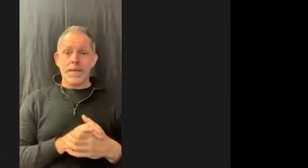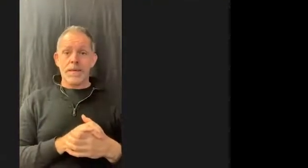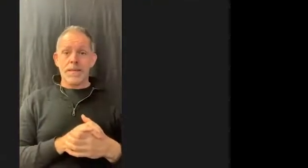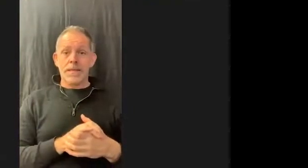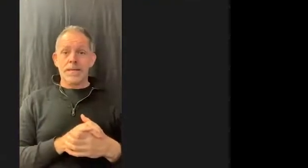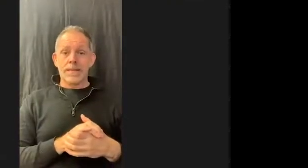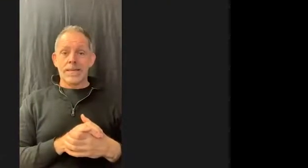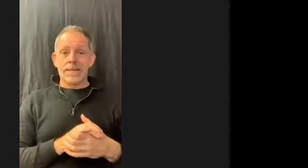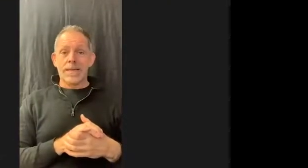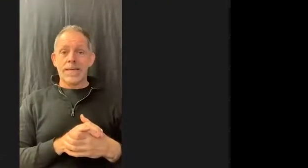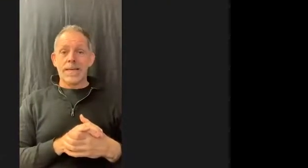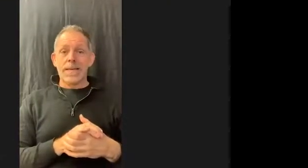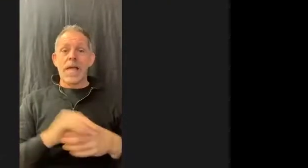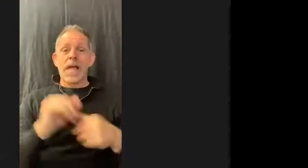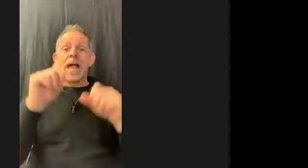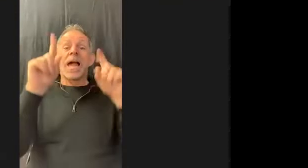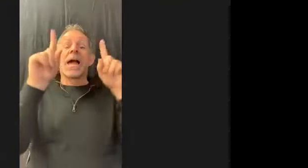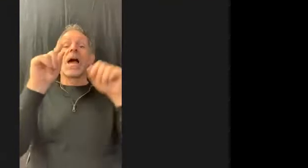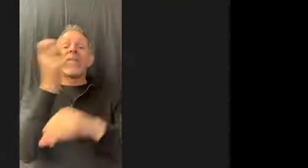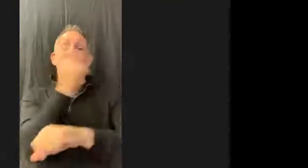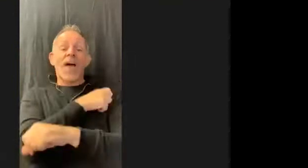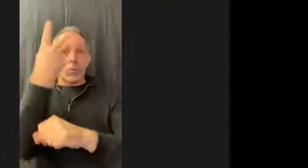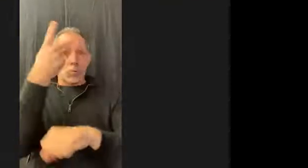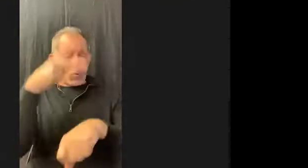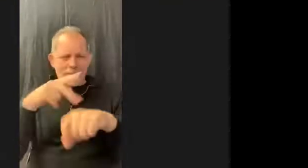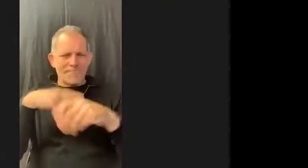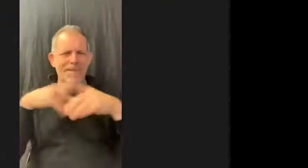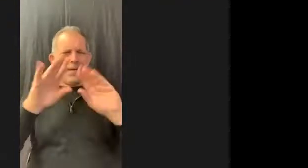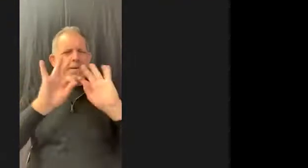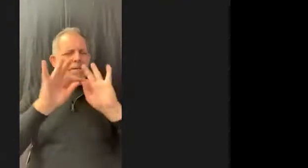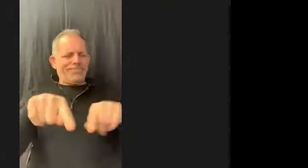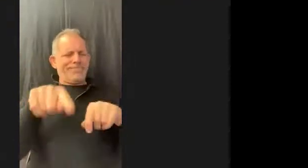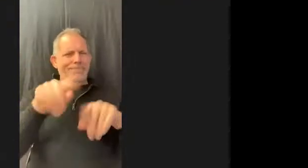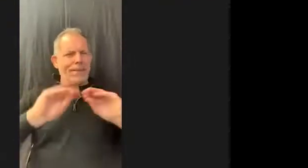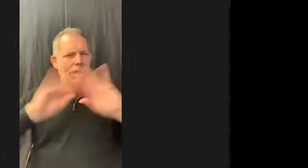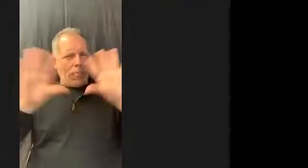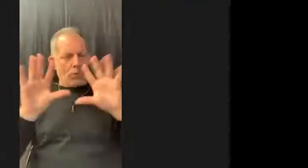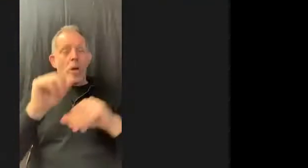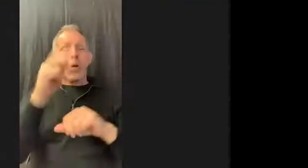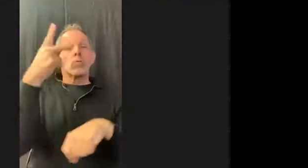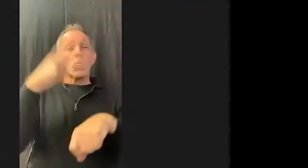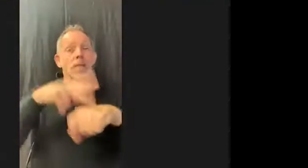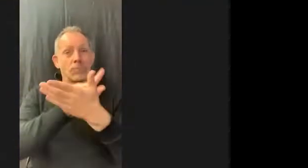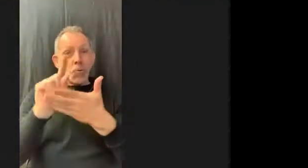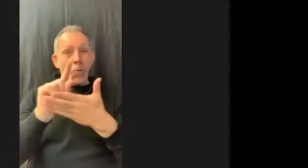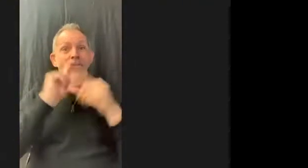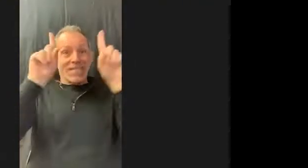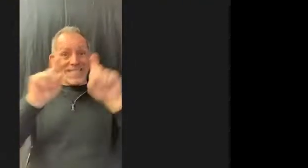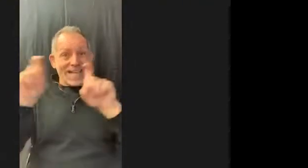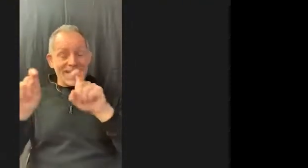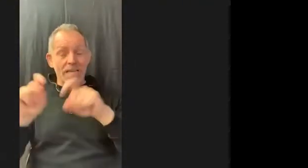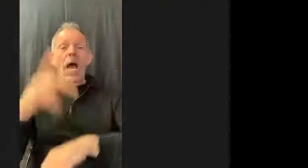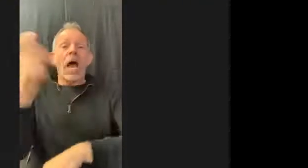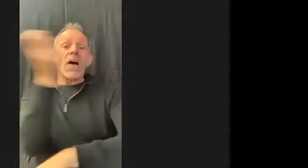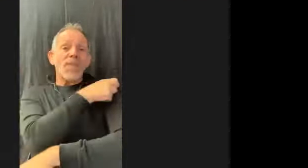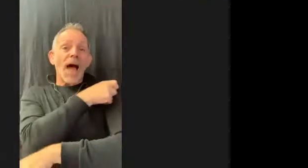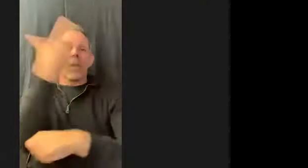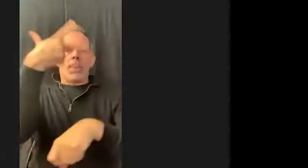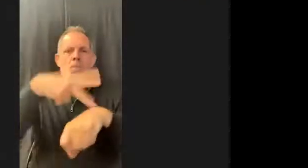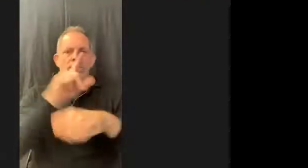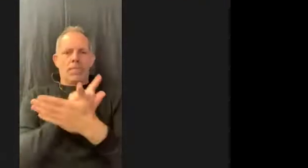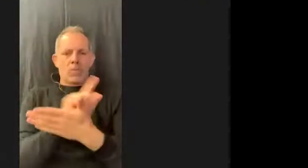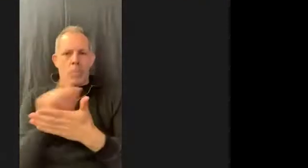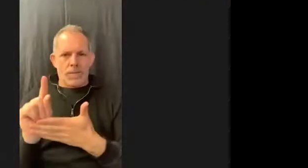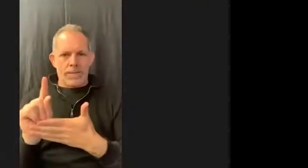to the public on Wednesday morning, that's tomorrow, October 13, for staff training and final setup, but will be open